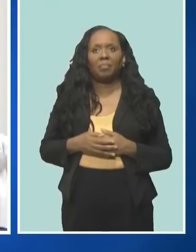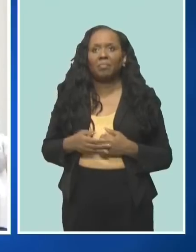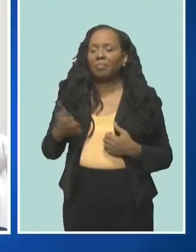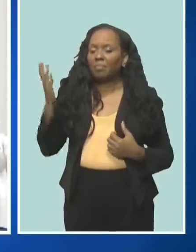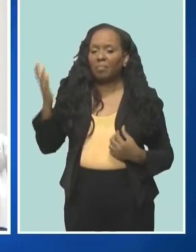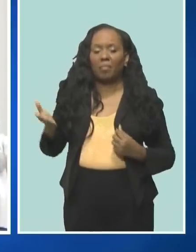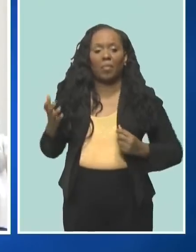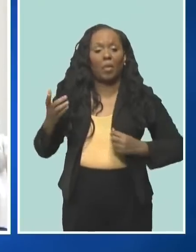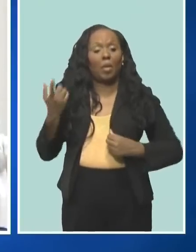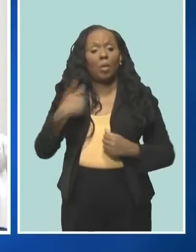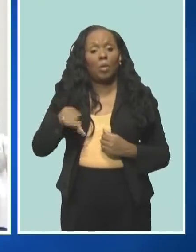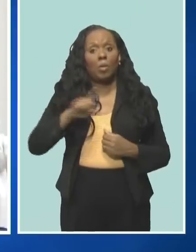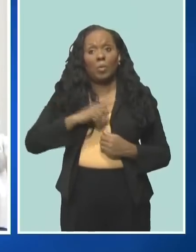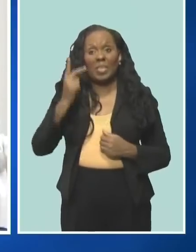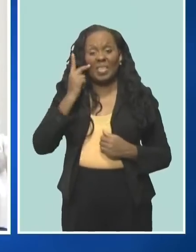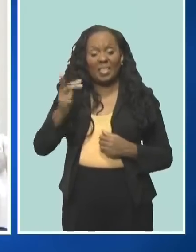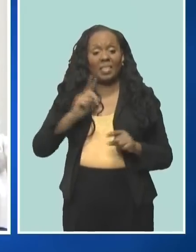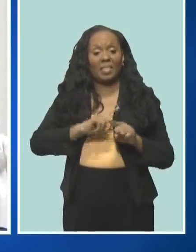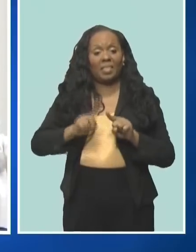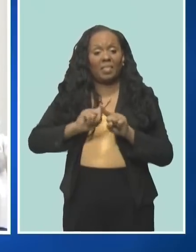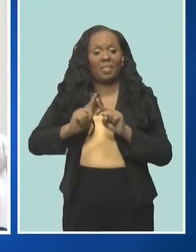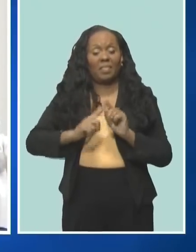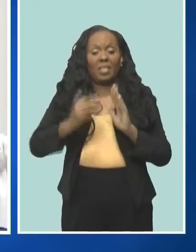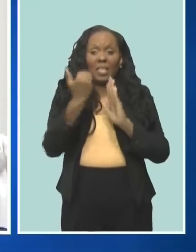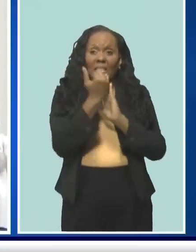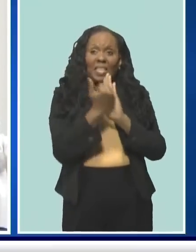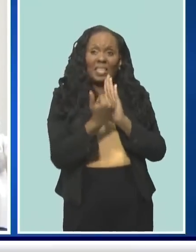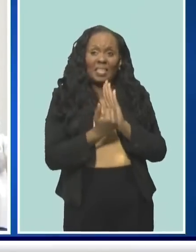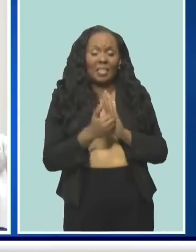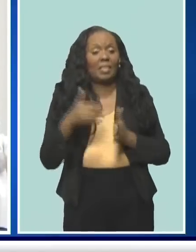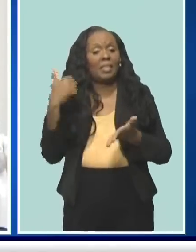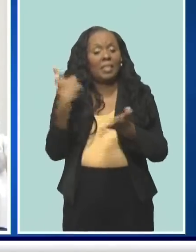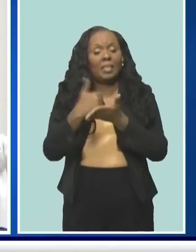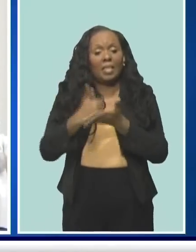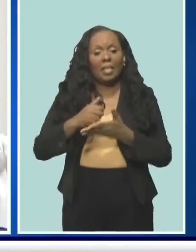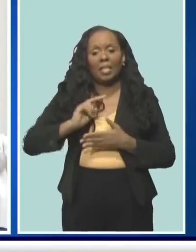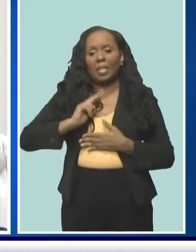go through, they are there to help shape and mold